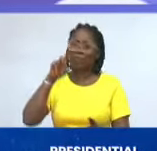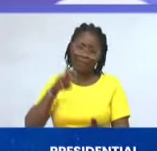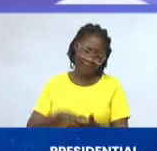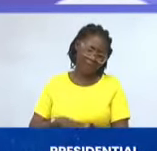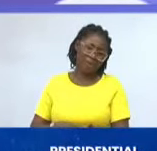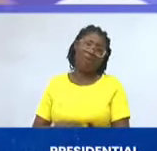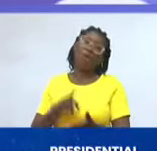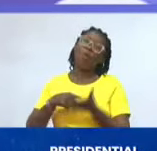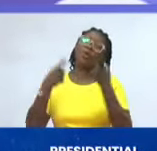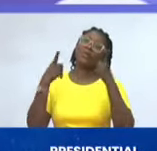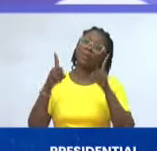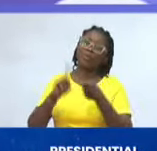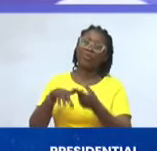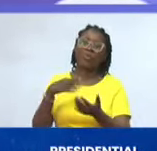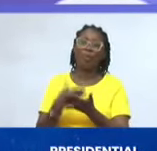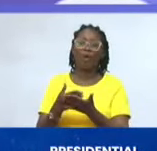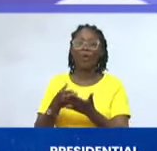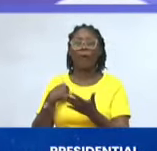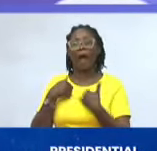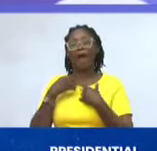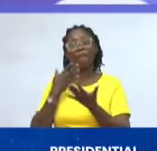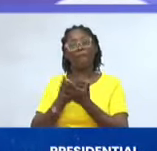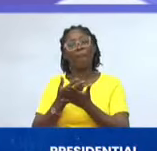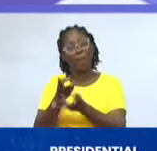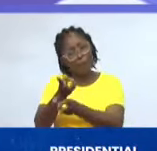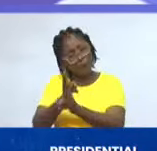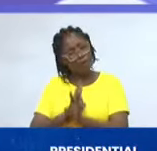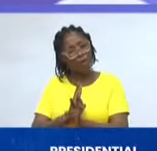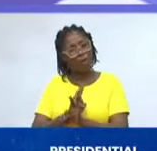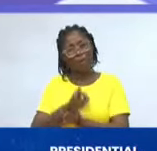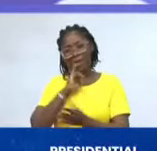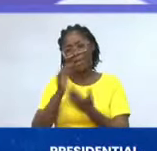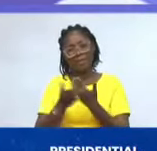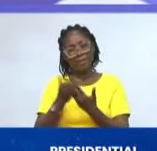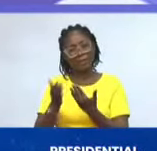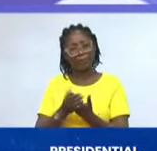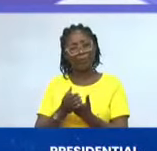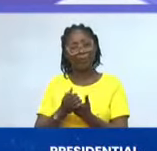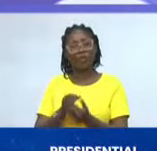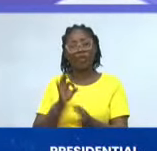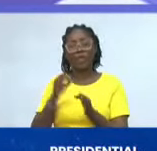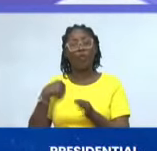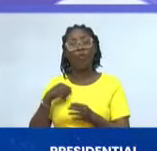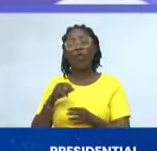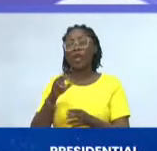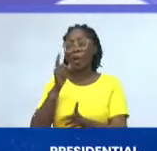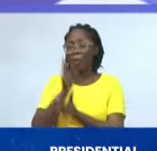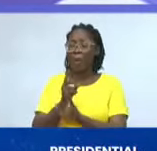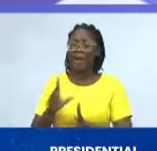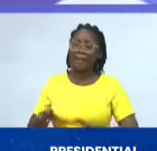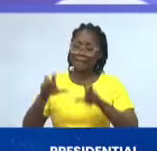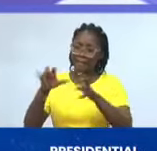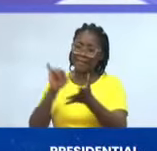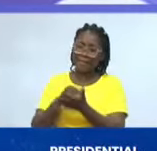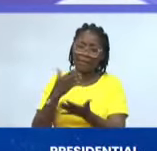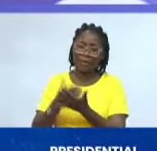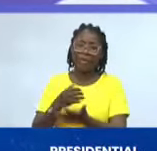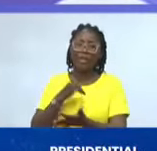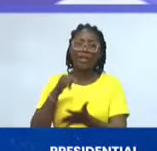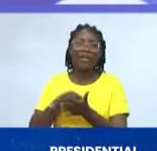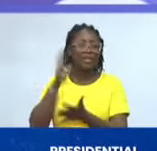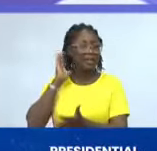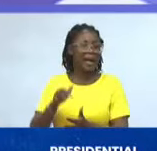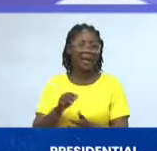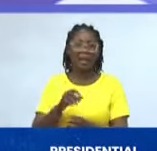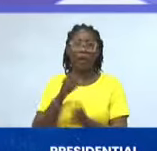we borrowed? It's a very simple thing. If that money was properly invested, there's nothing wrong. How are you going to manage it when